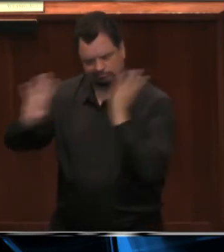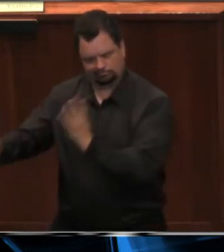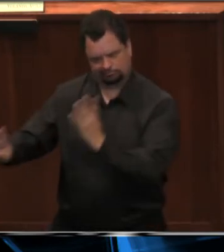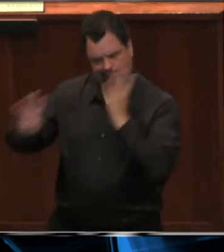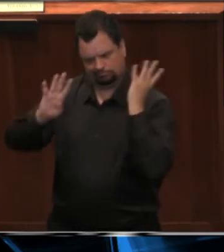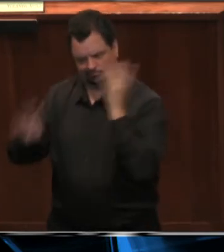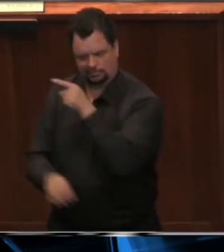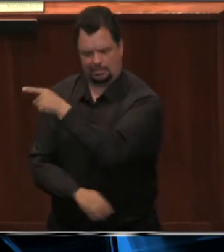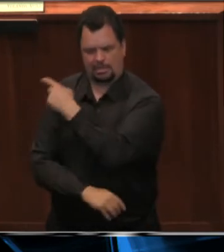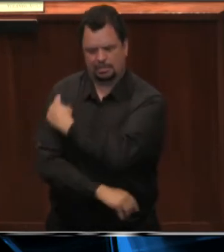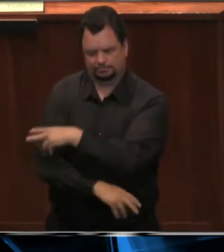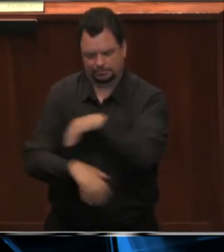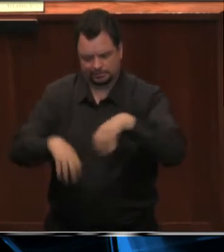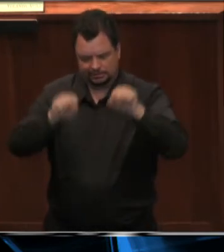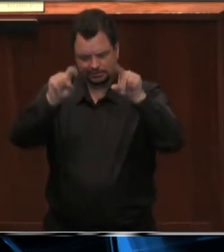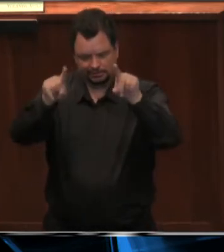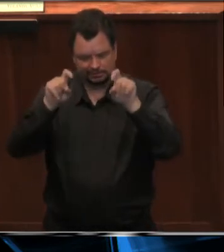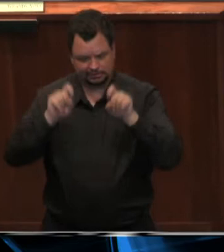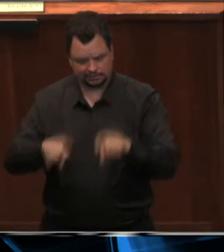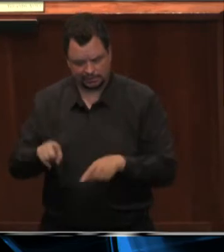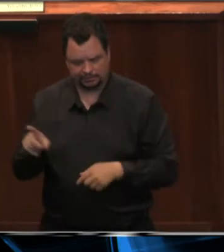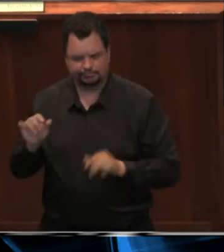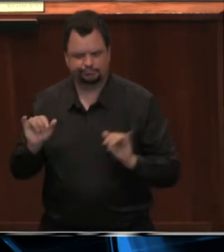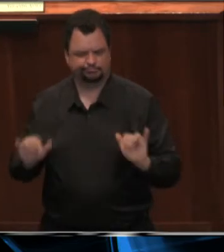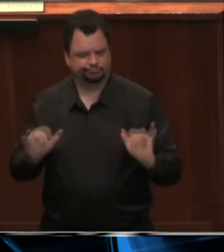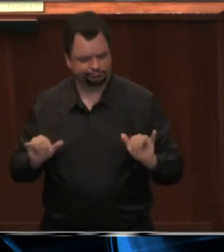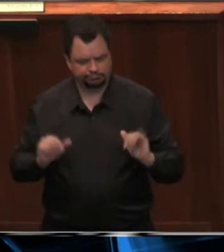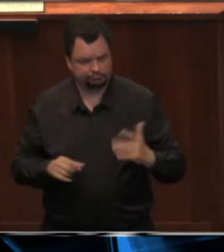Any other questions for Deanne or Dr. Johnson?